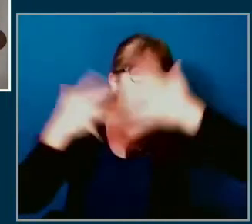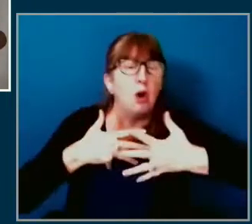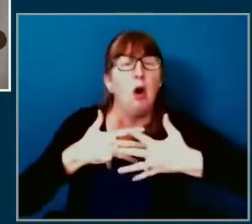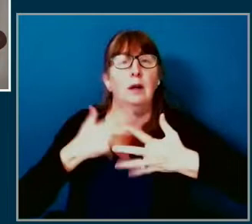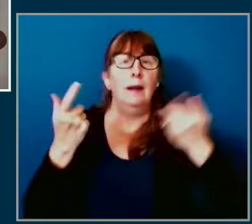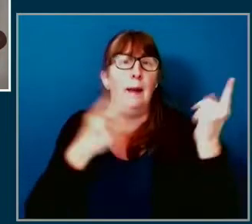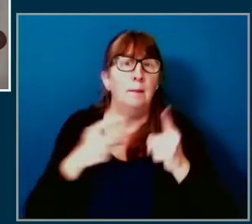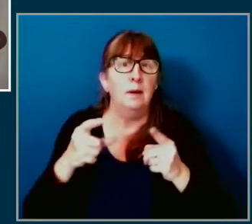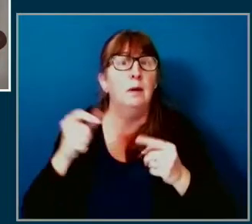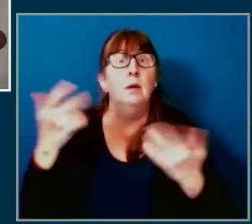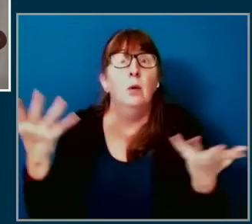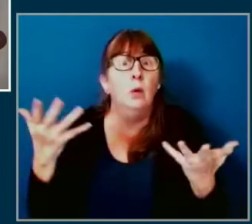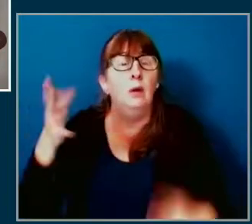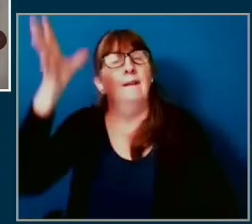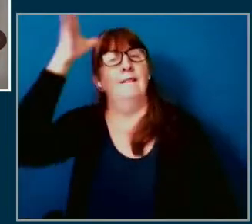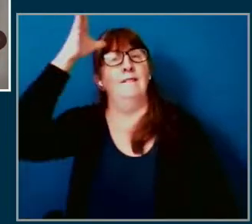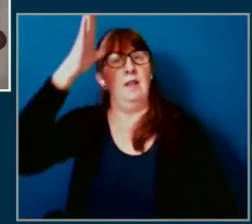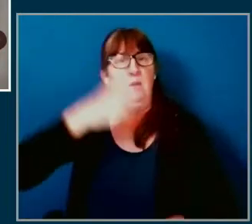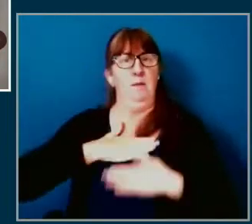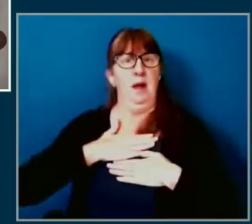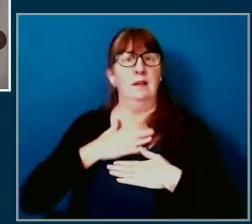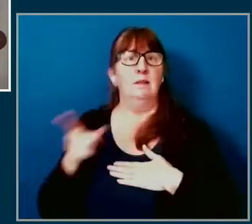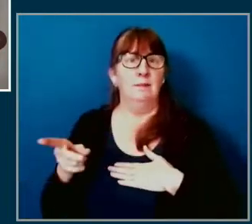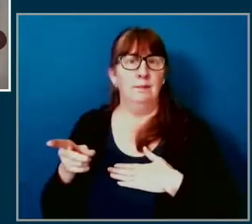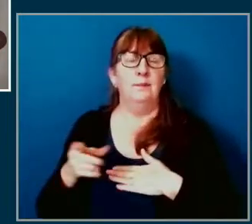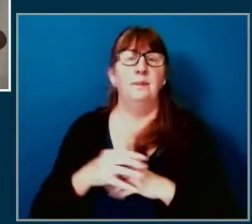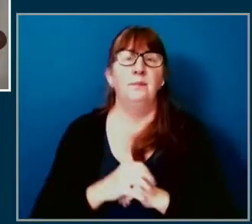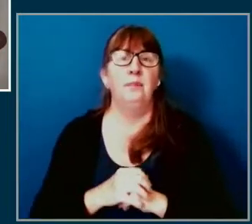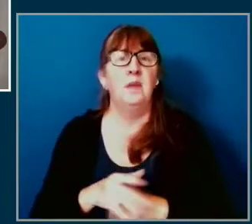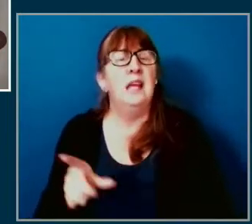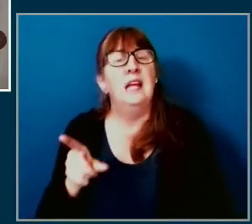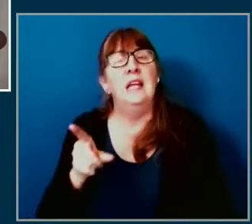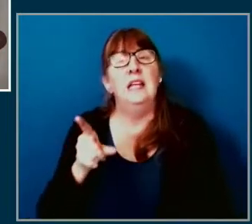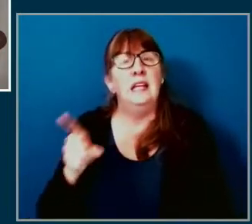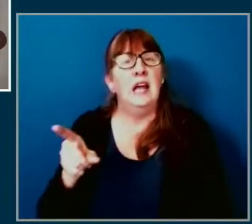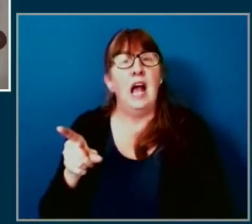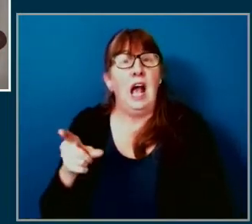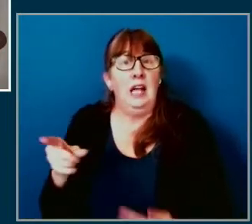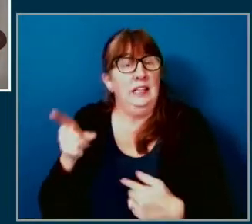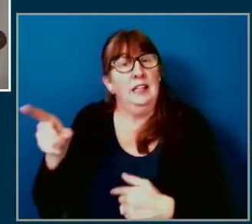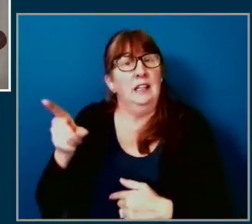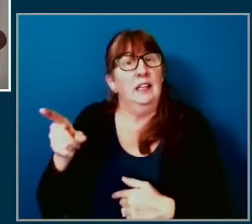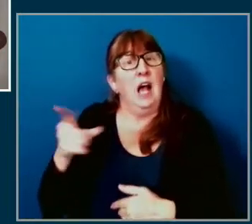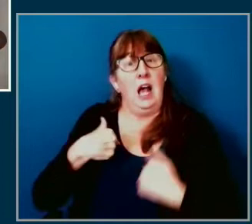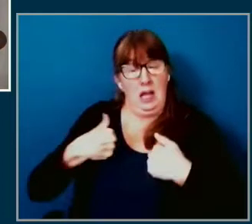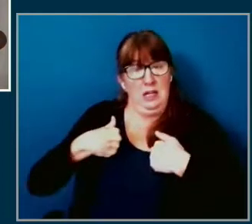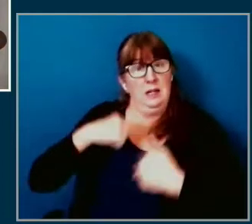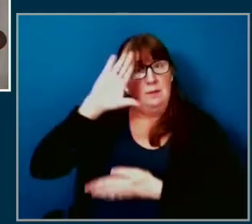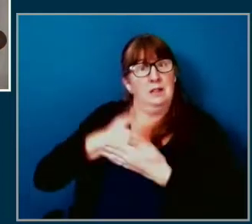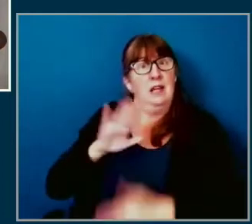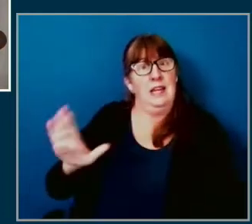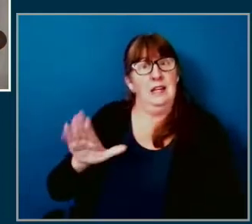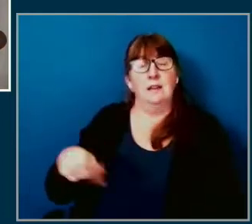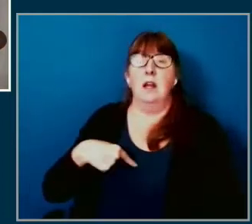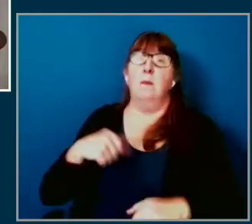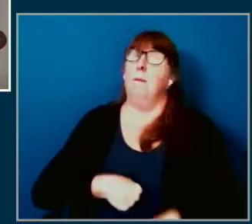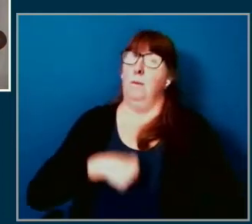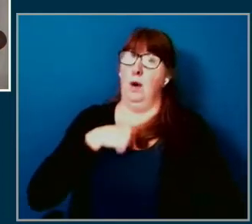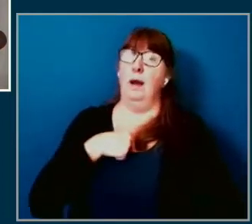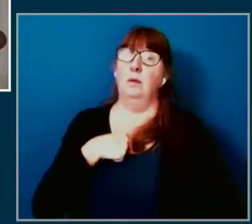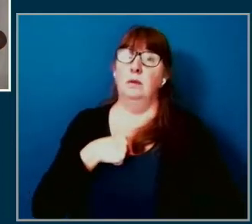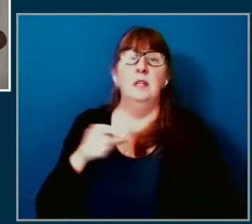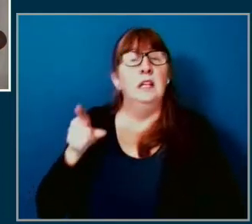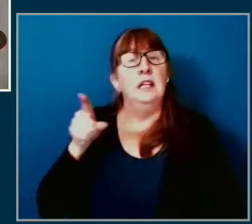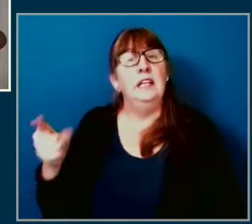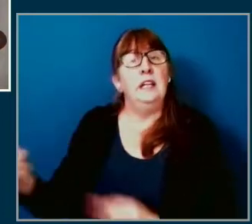father, Venustiano Lara. You see, I am my father's son, and I am so immensely proud of that. He came to this